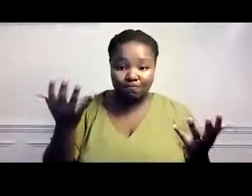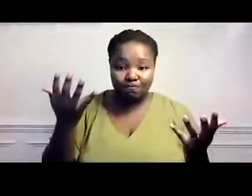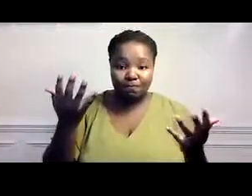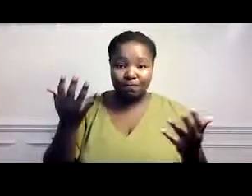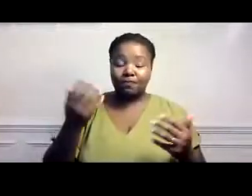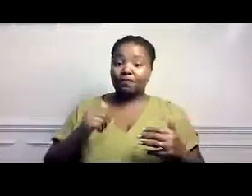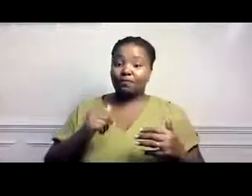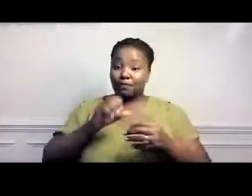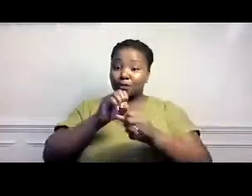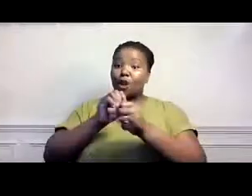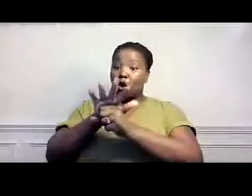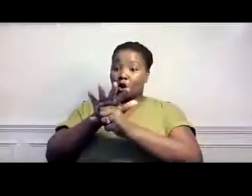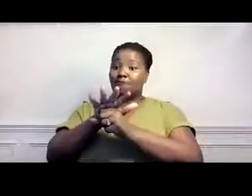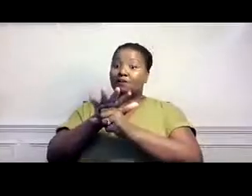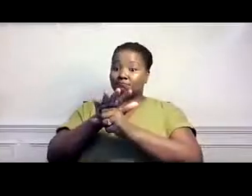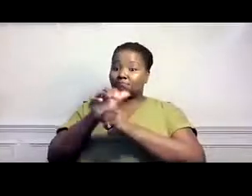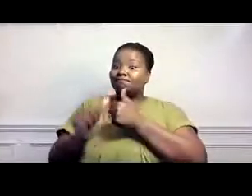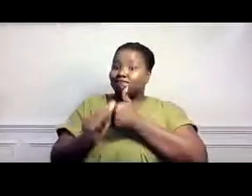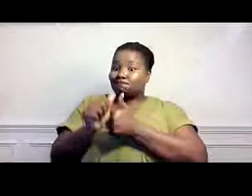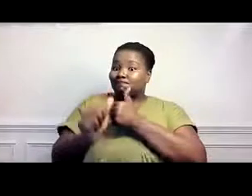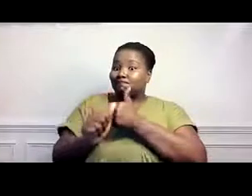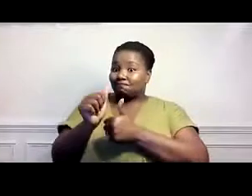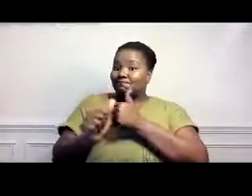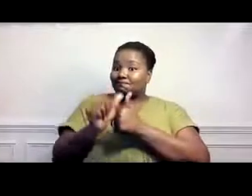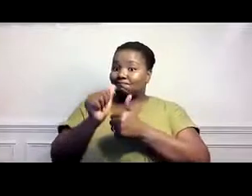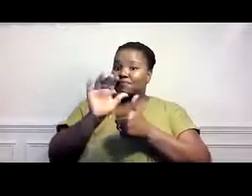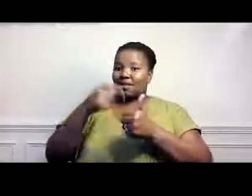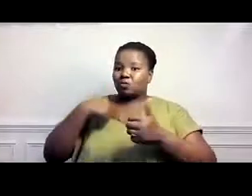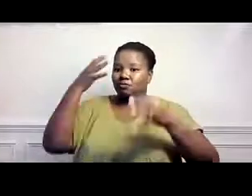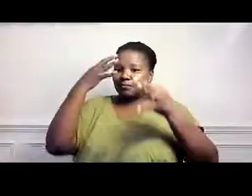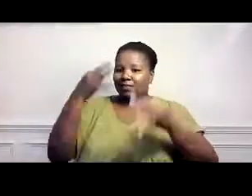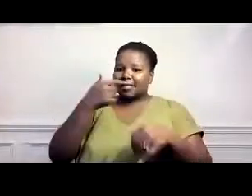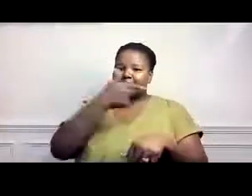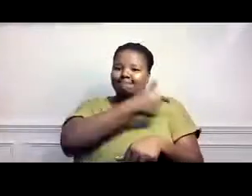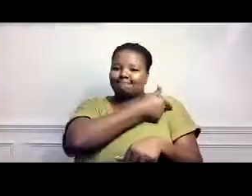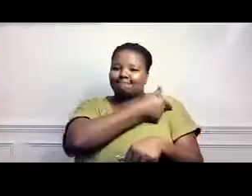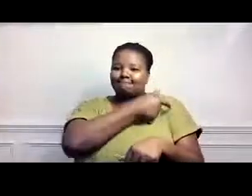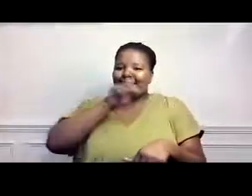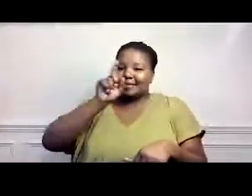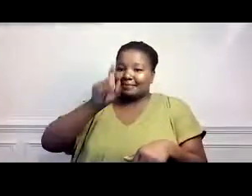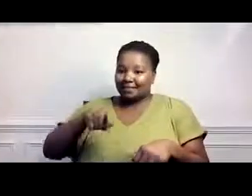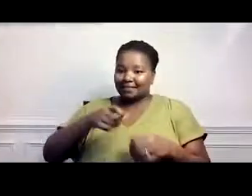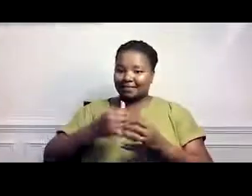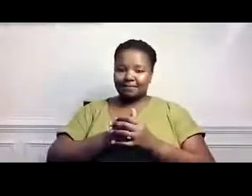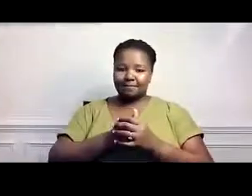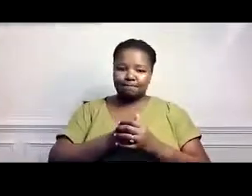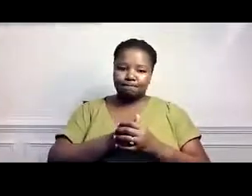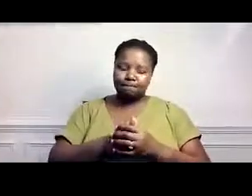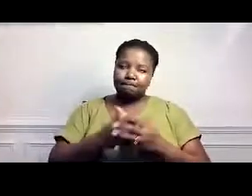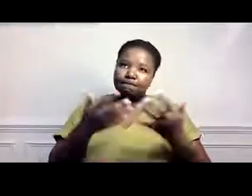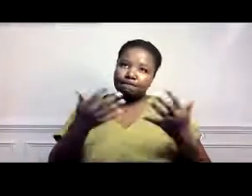COVID. And so that's helped to make my decision to get vaccinated. And